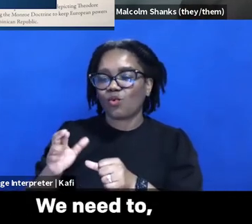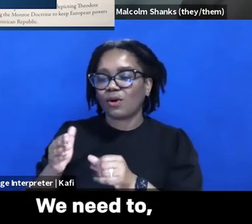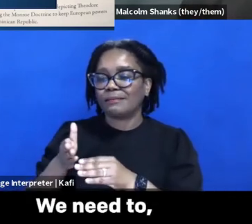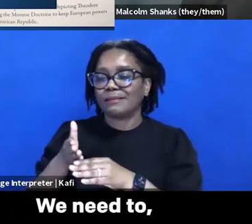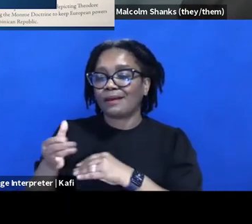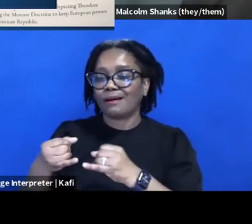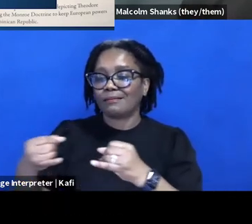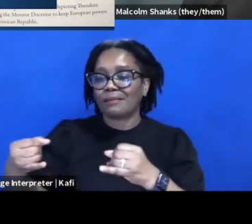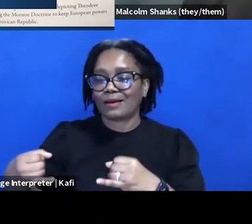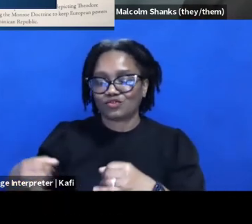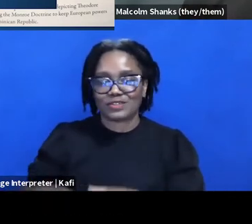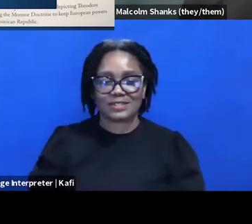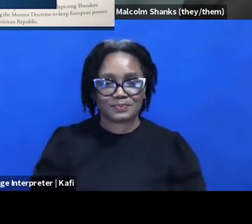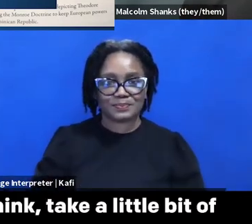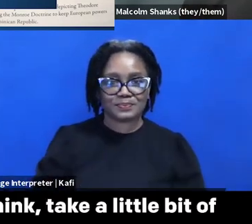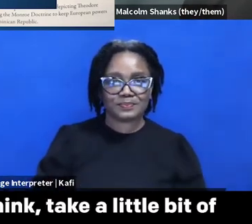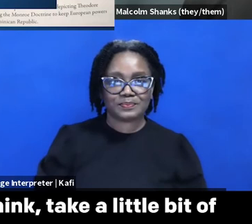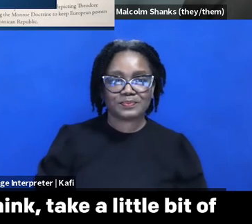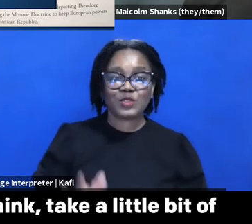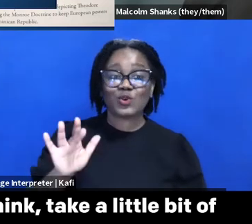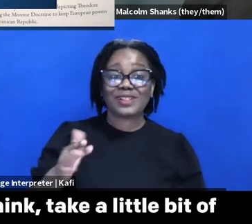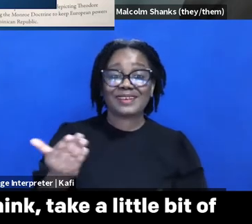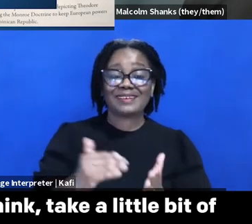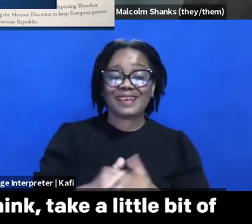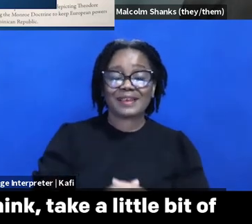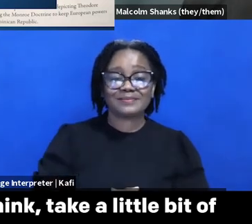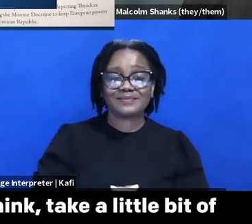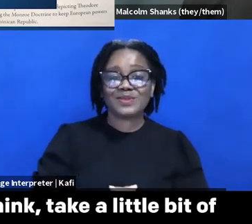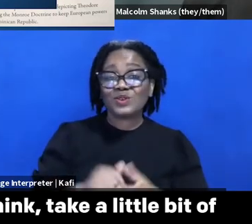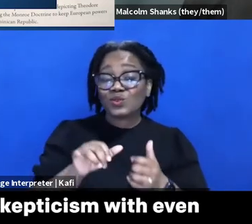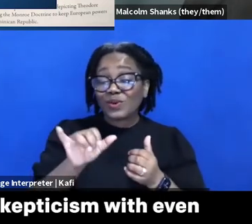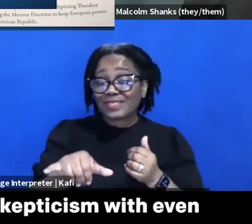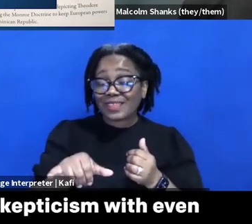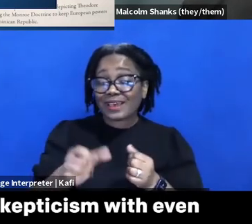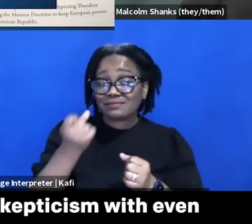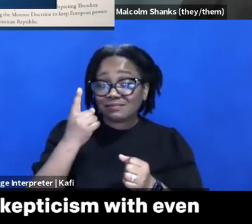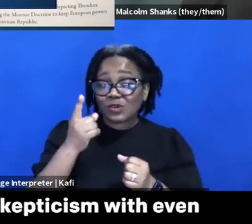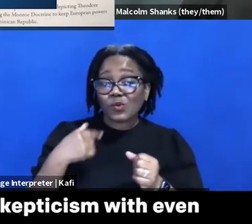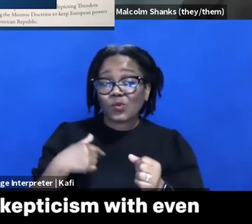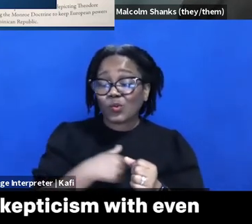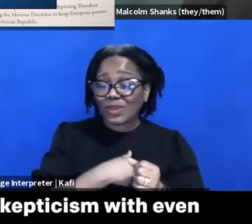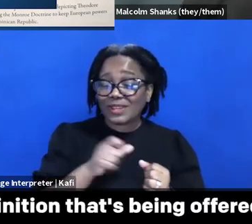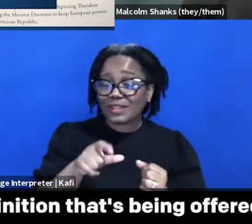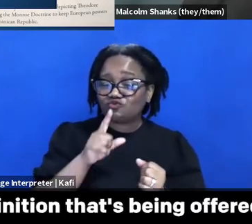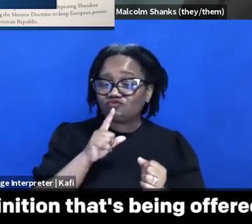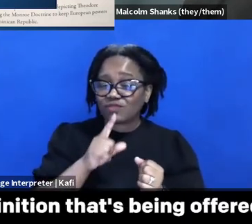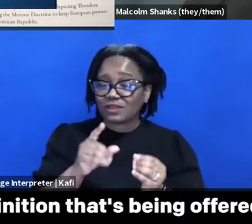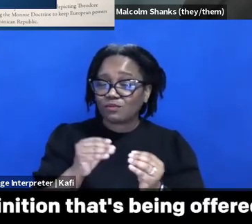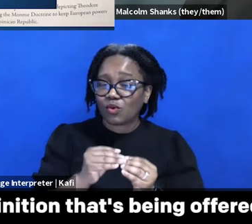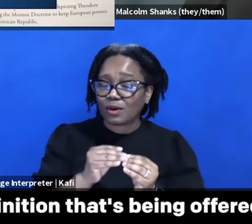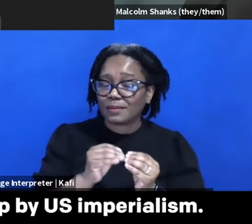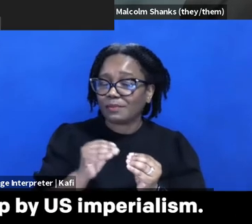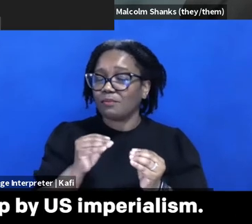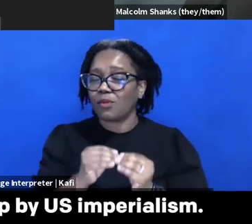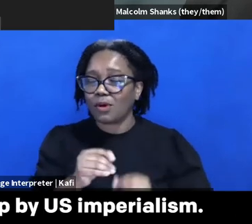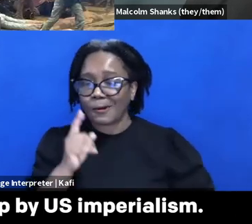need to, I think, take a little bit of skepticism with even the definition that's being